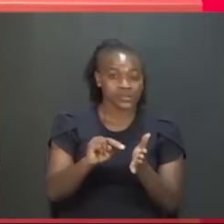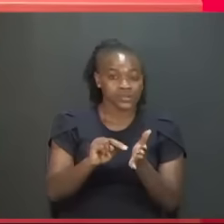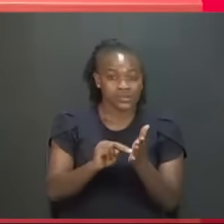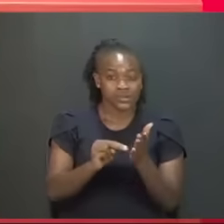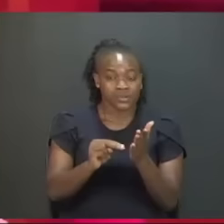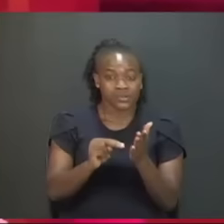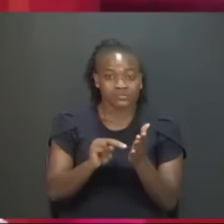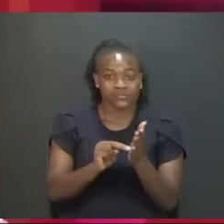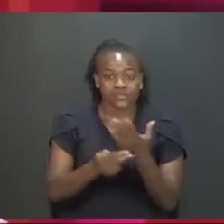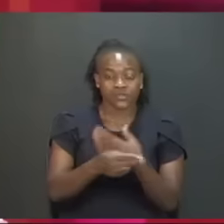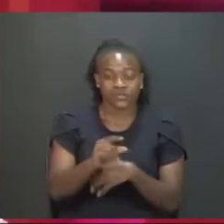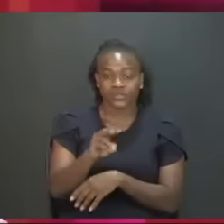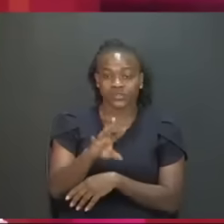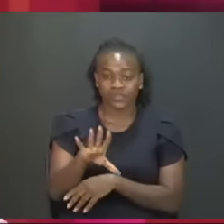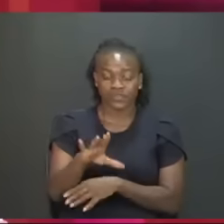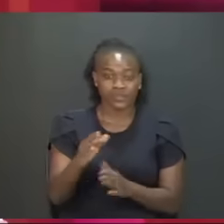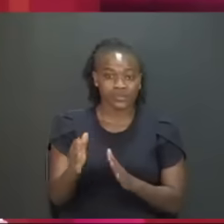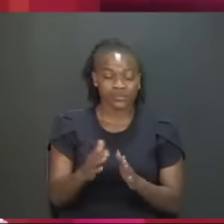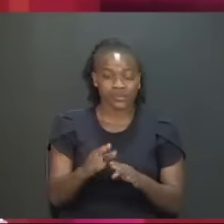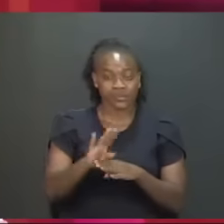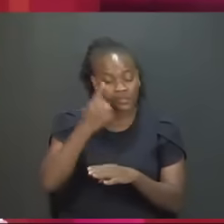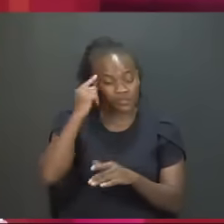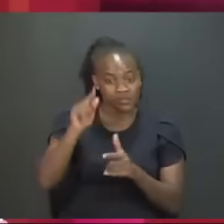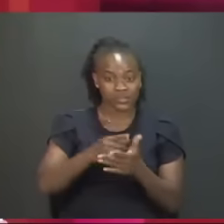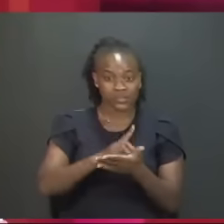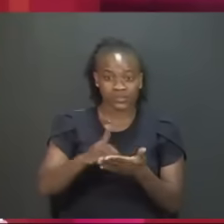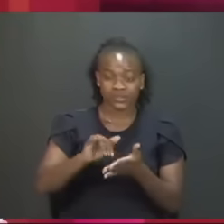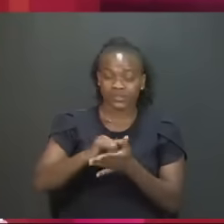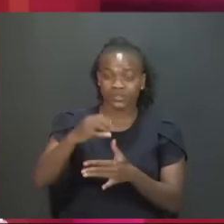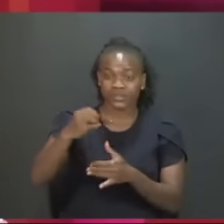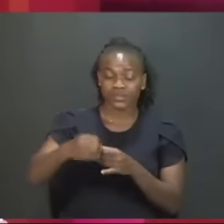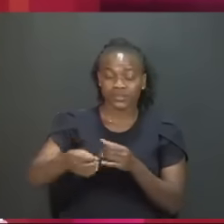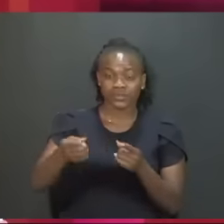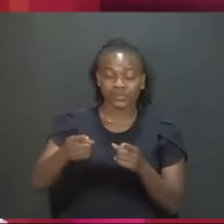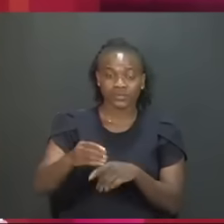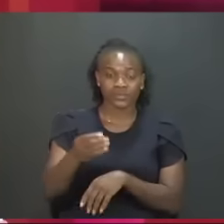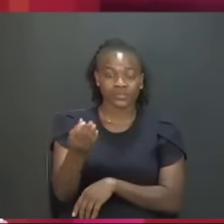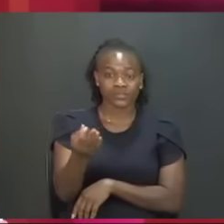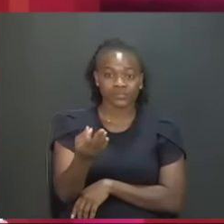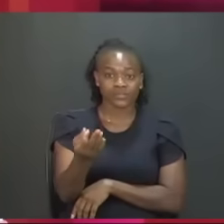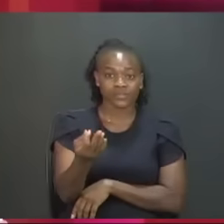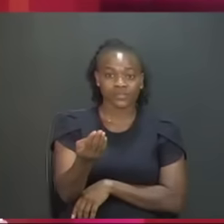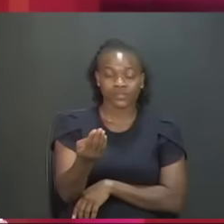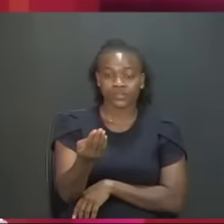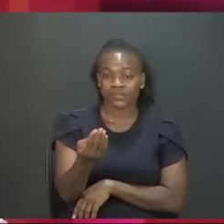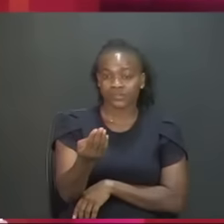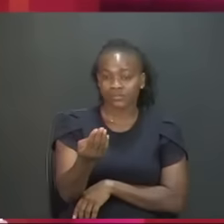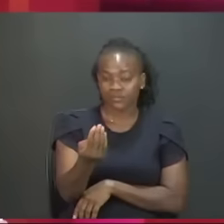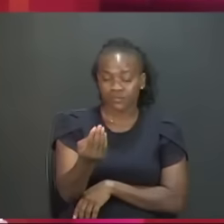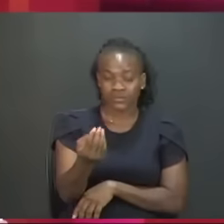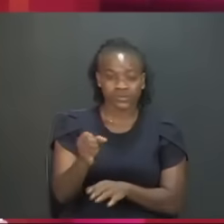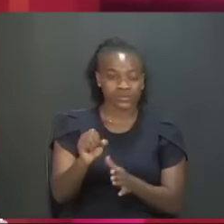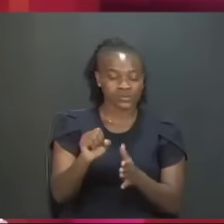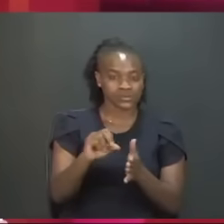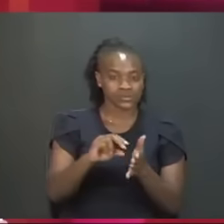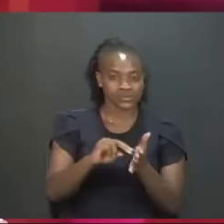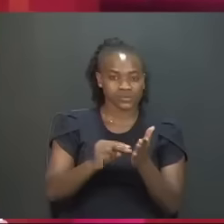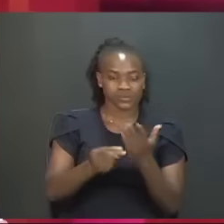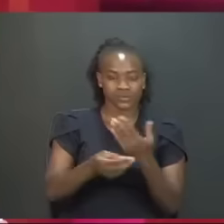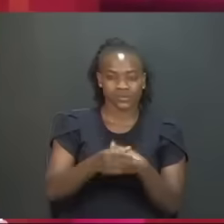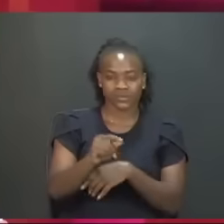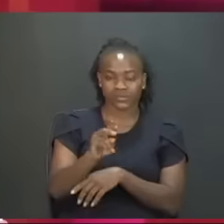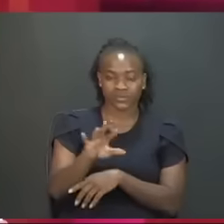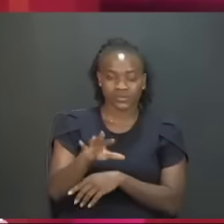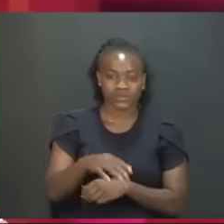the House for the 4th week, which ends on Friday, 14th November 2025. As